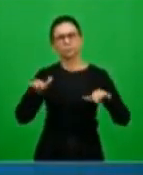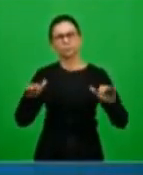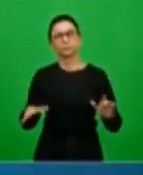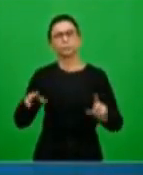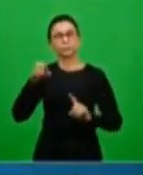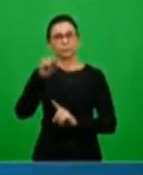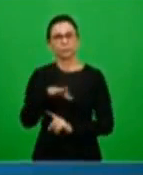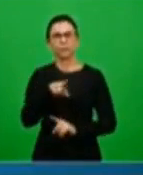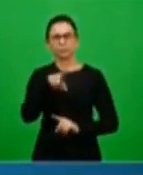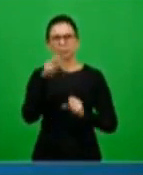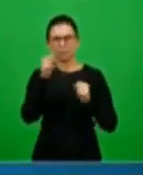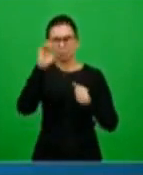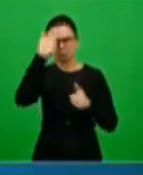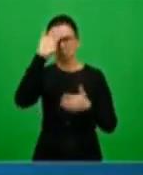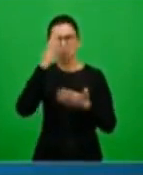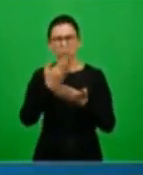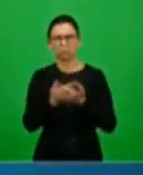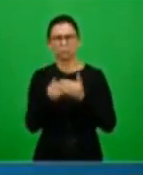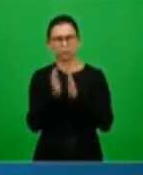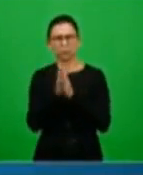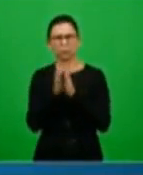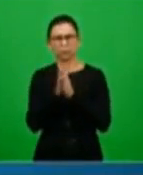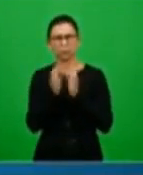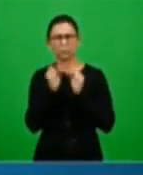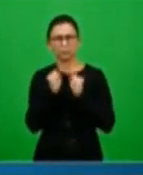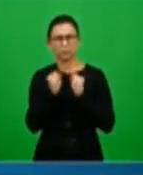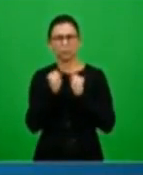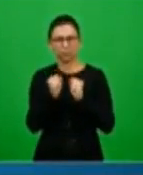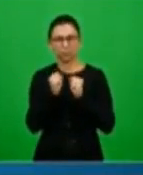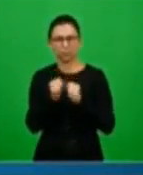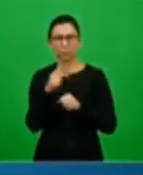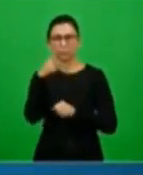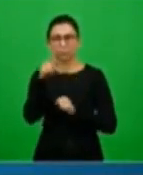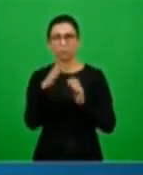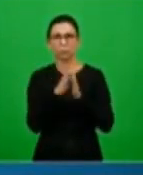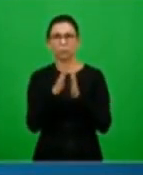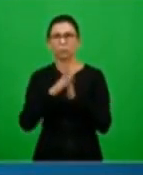Let's come, therefore, with confidence to the throne of grace.